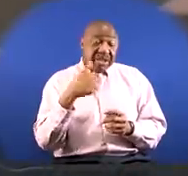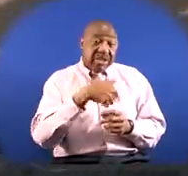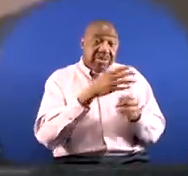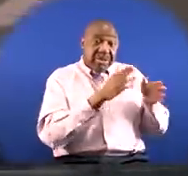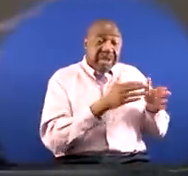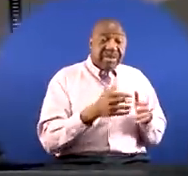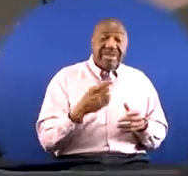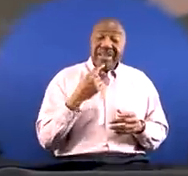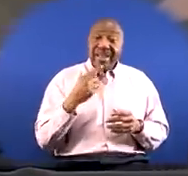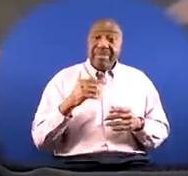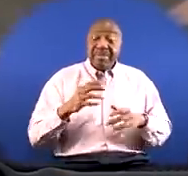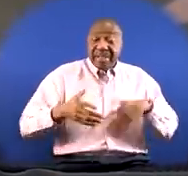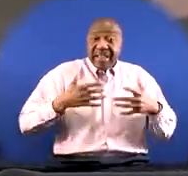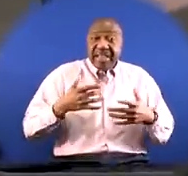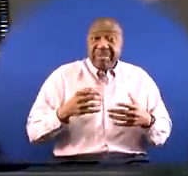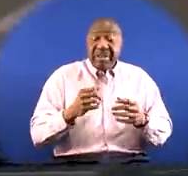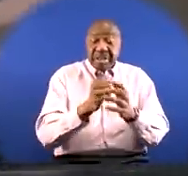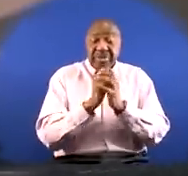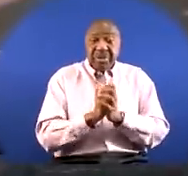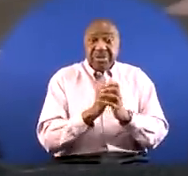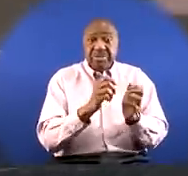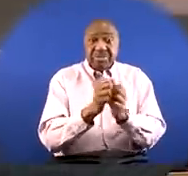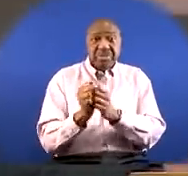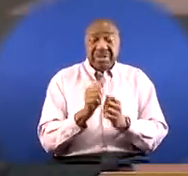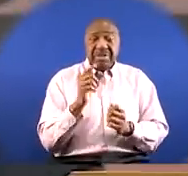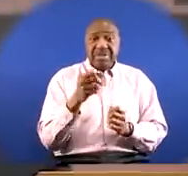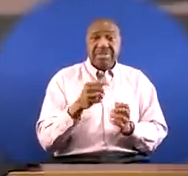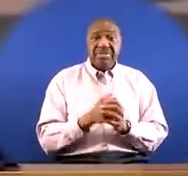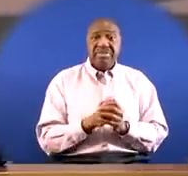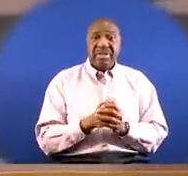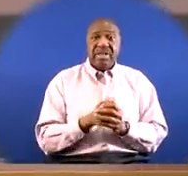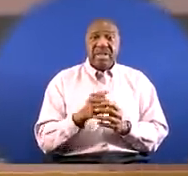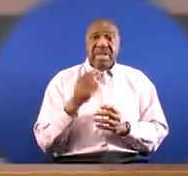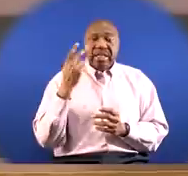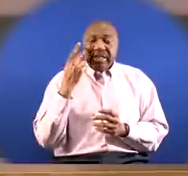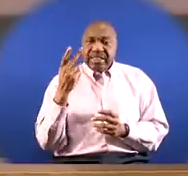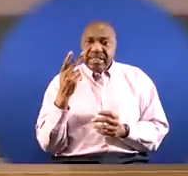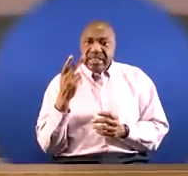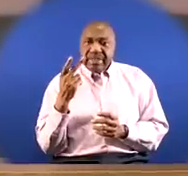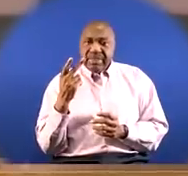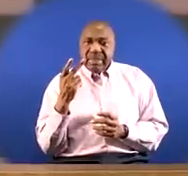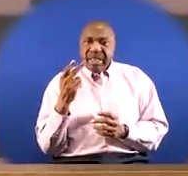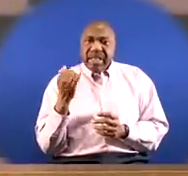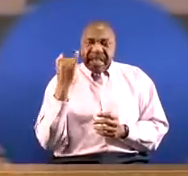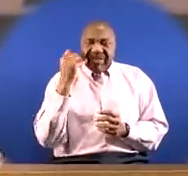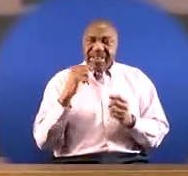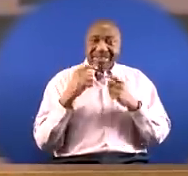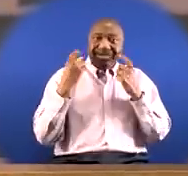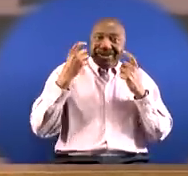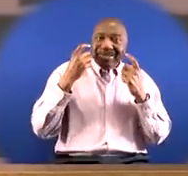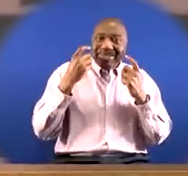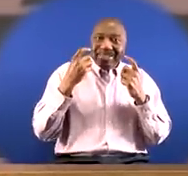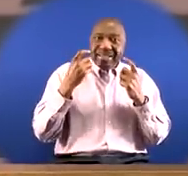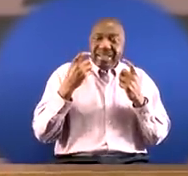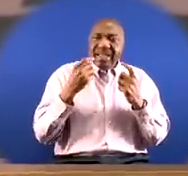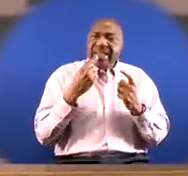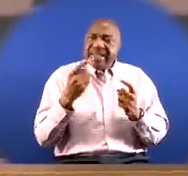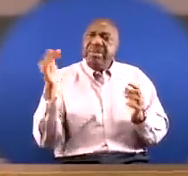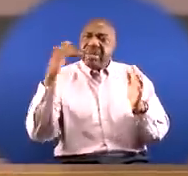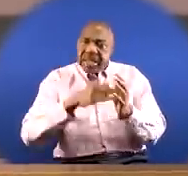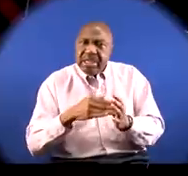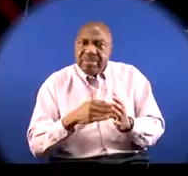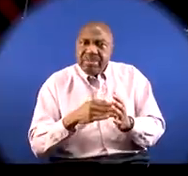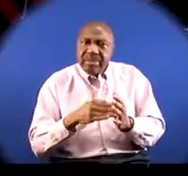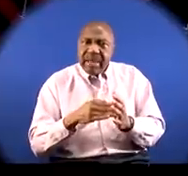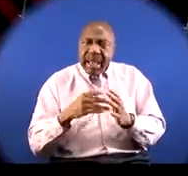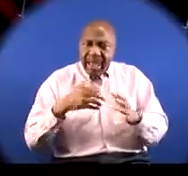be in worship with you. If they didn't put a smile on their face, turn back to the same person and say, did you hear what I said? I said, I'm glad to be